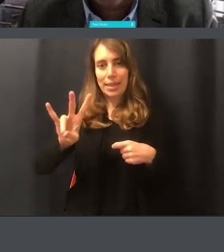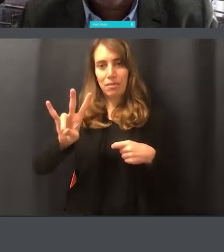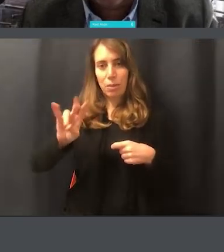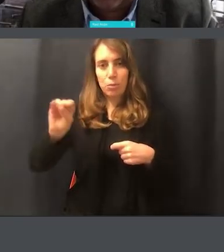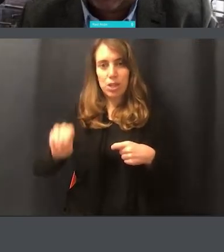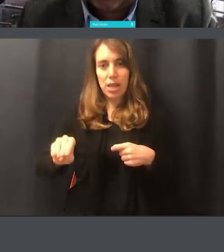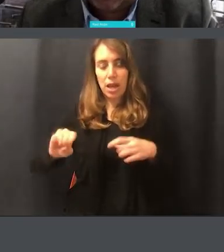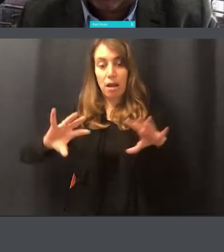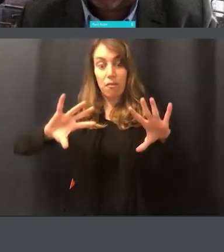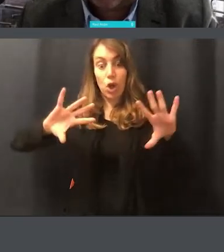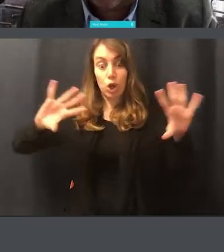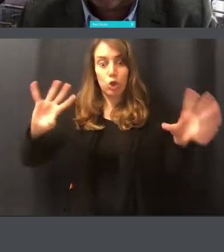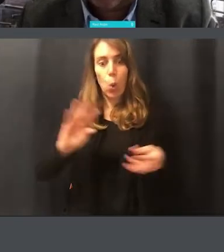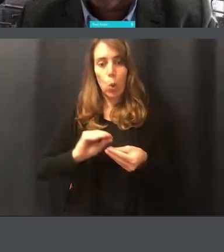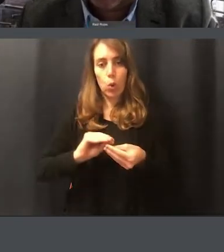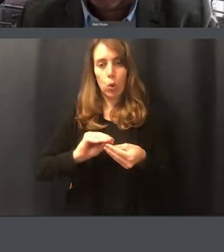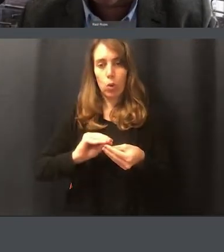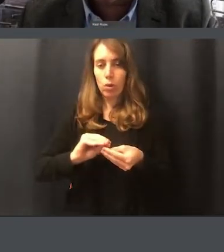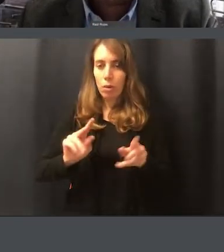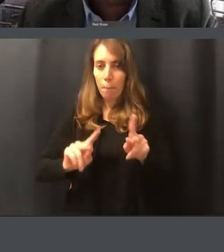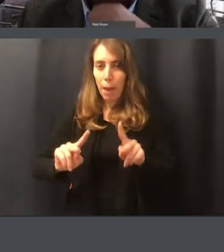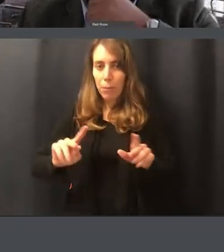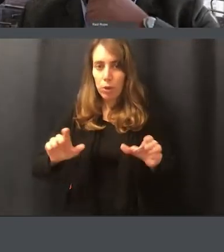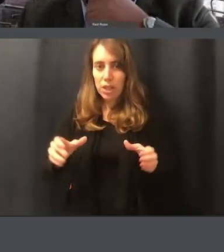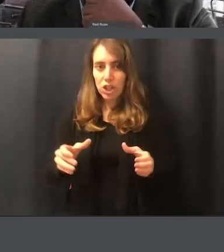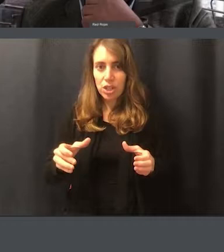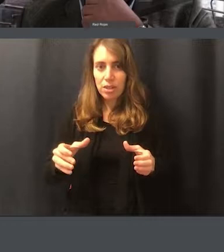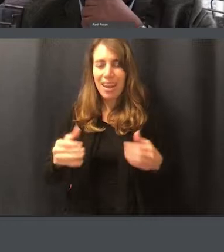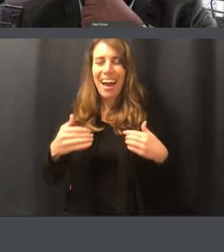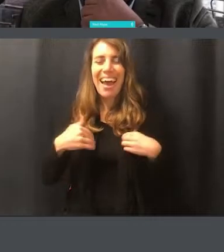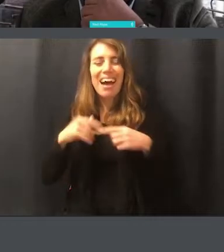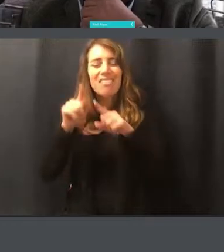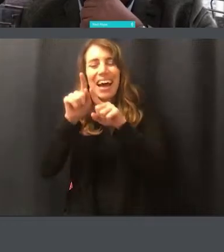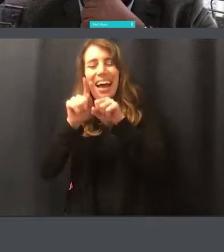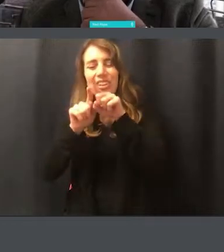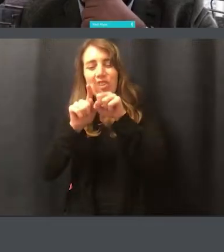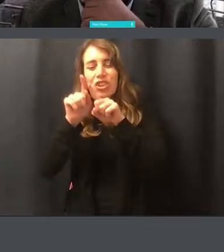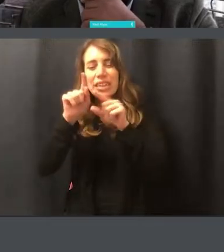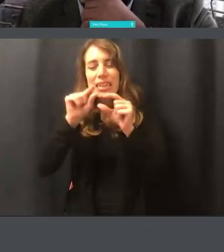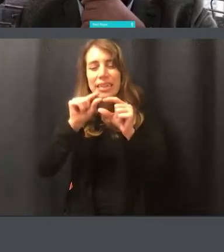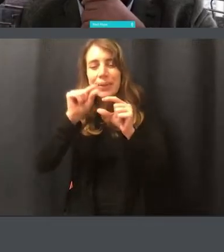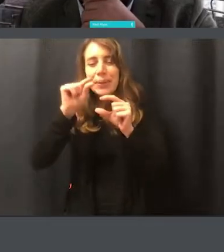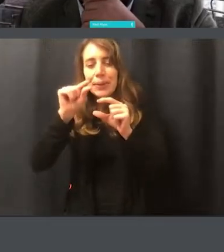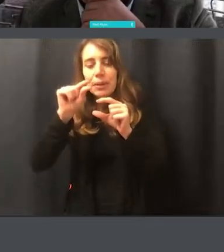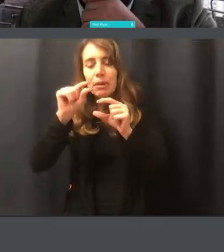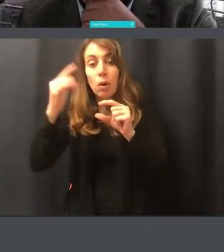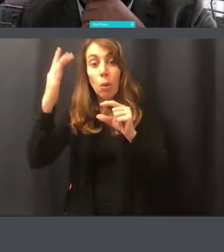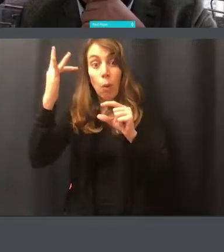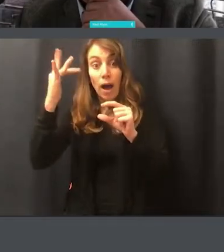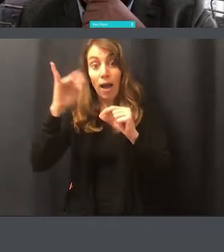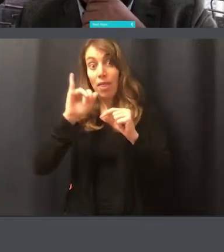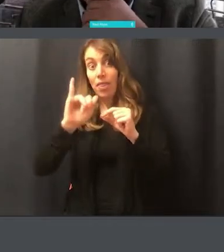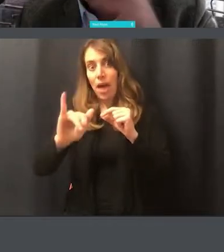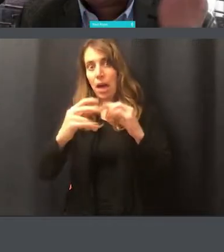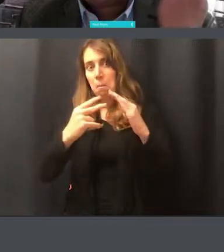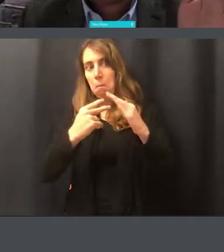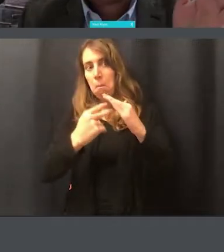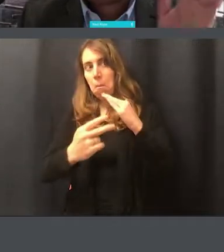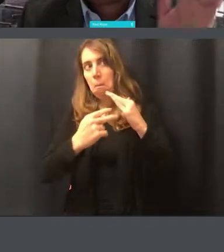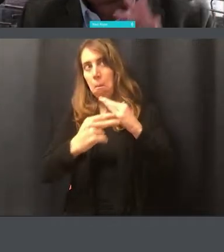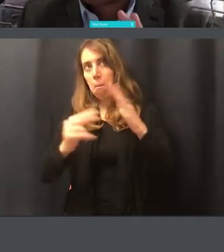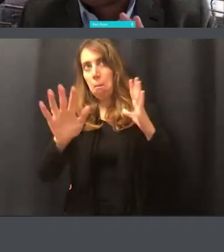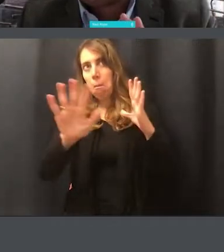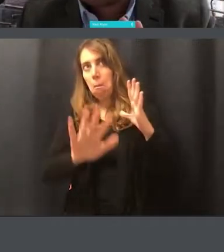it in asterisk because that projection by